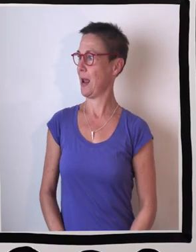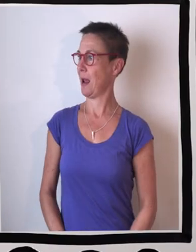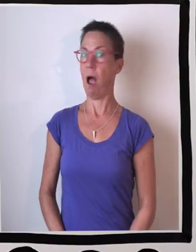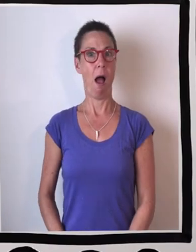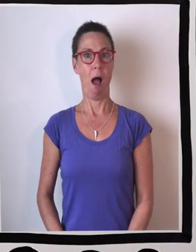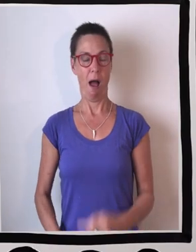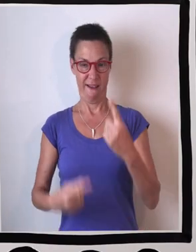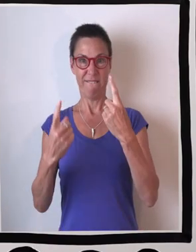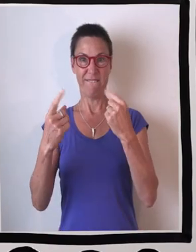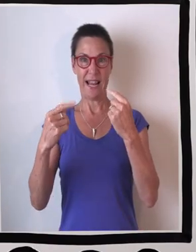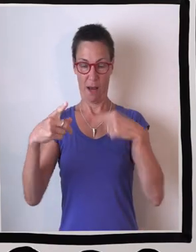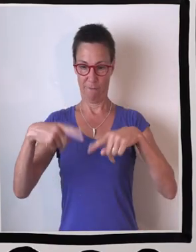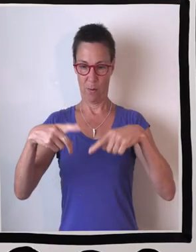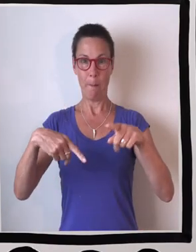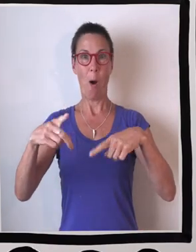play